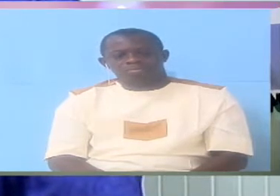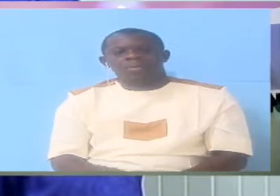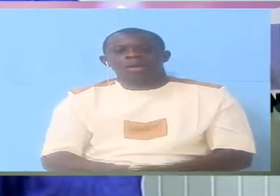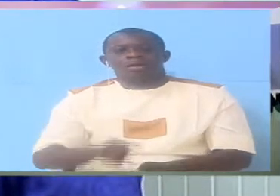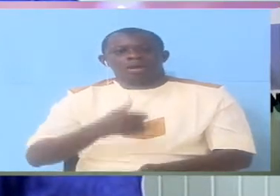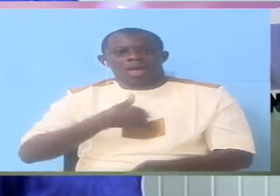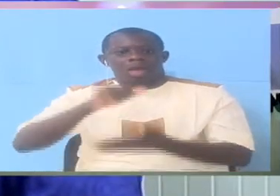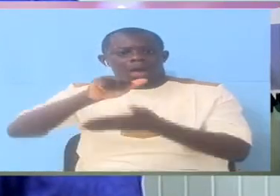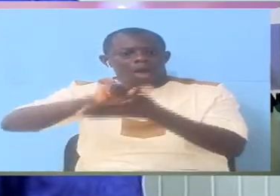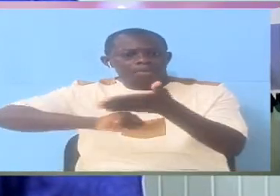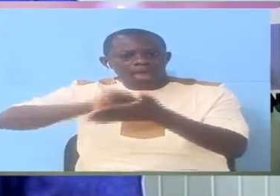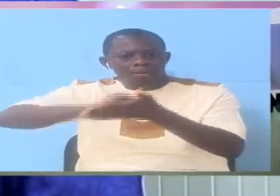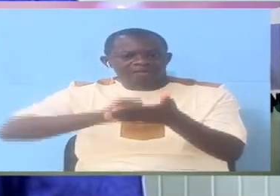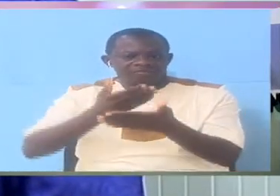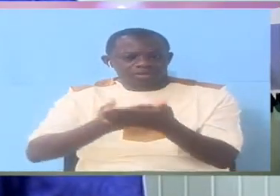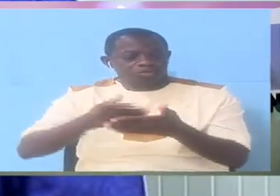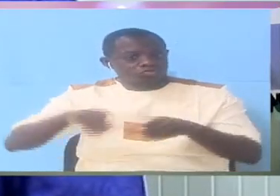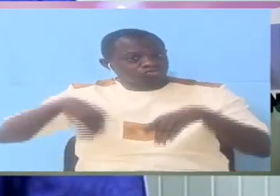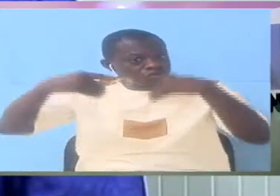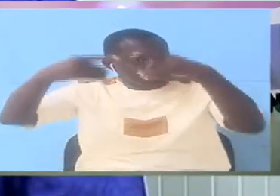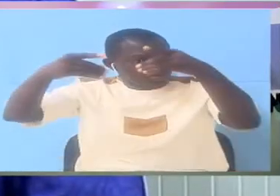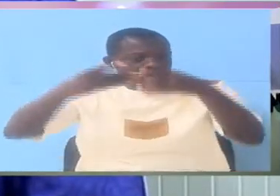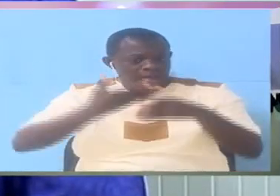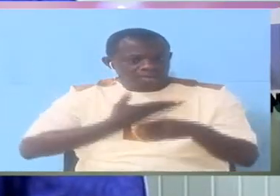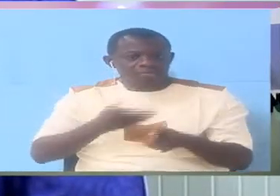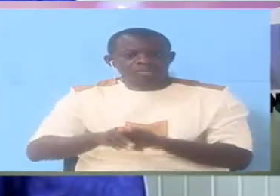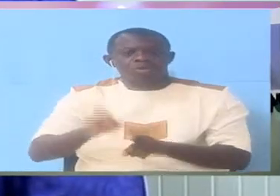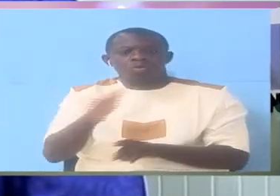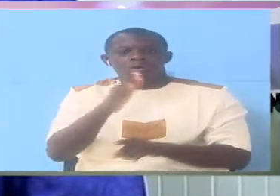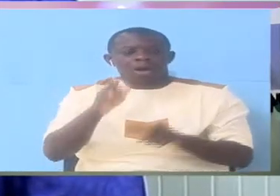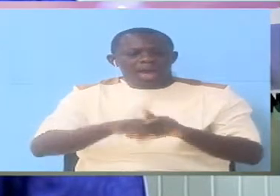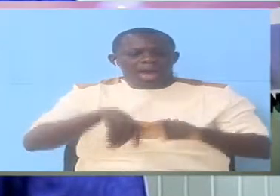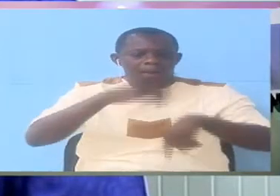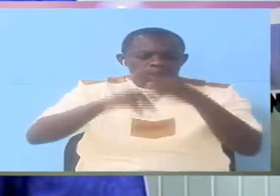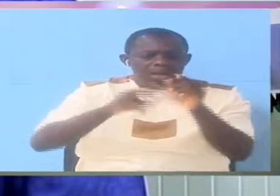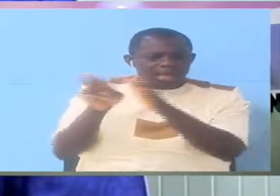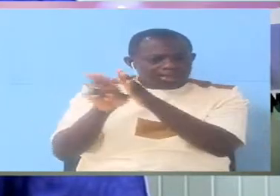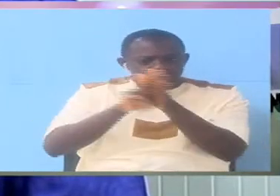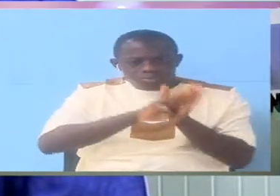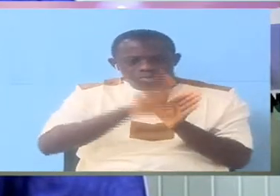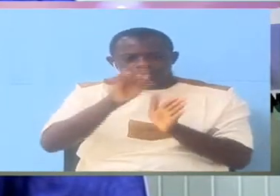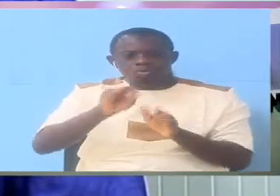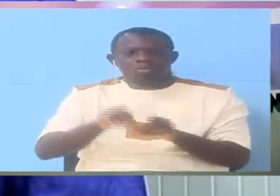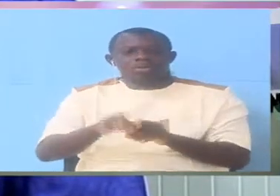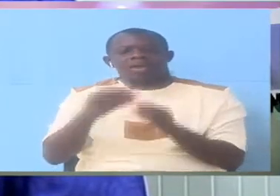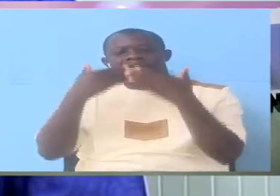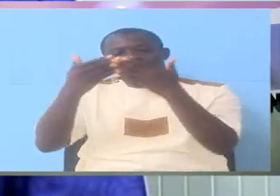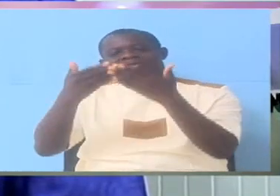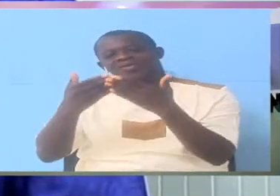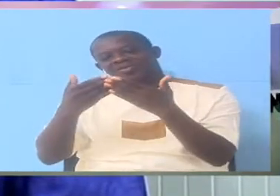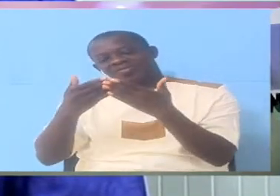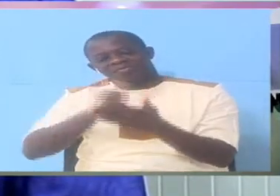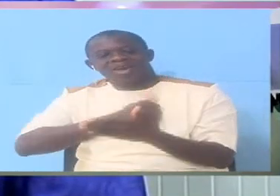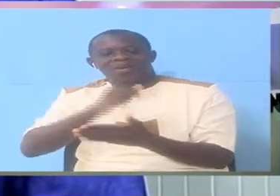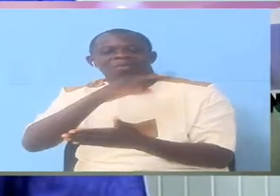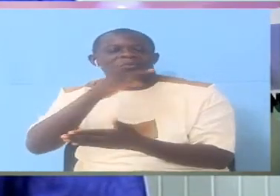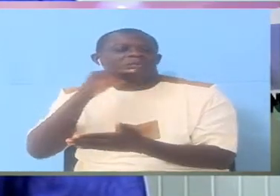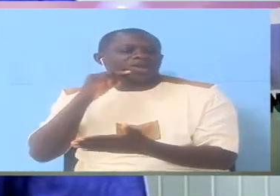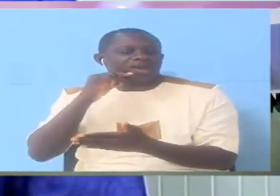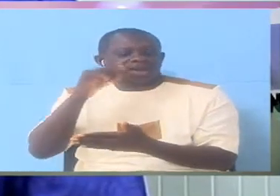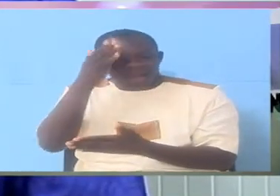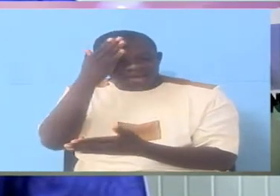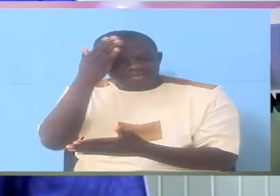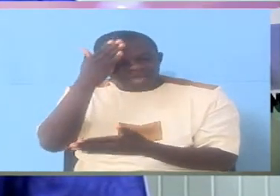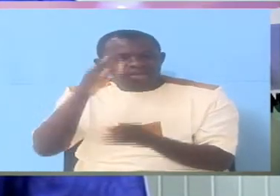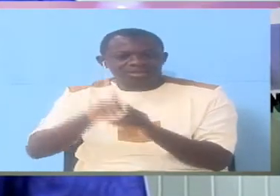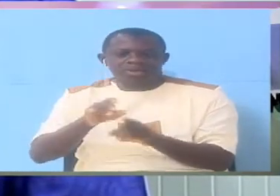I applied, I was successful. I went for the doctor examination, but the information was leaked. My mother got aware of it, and she